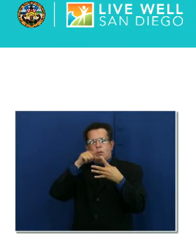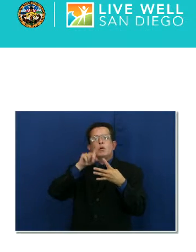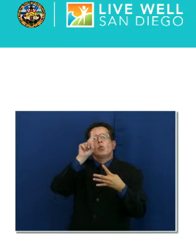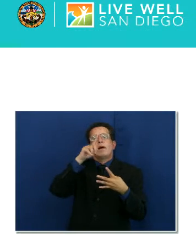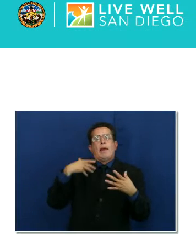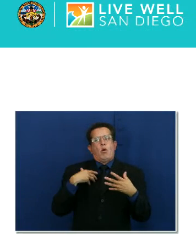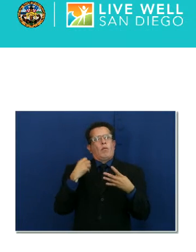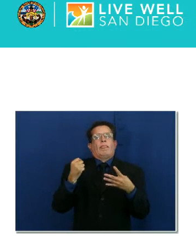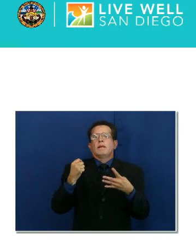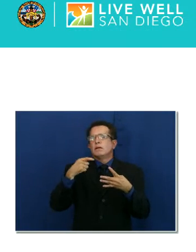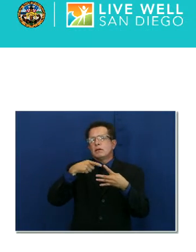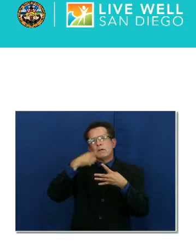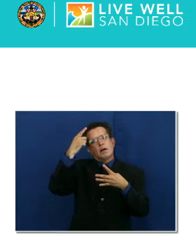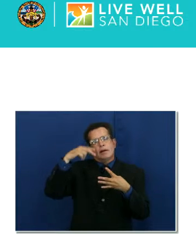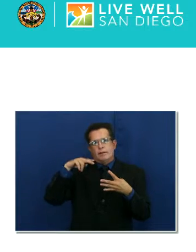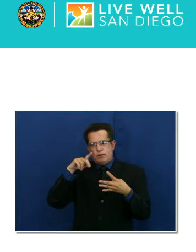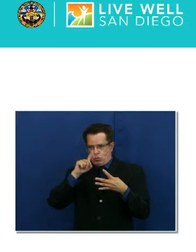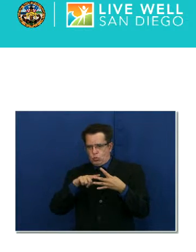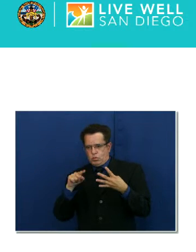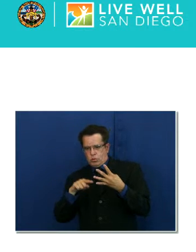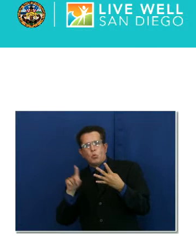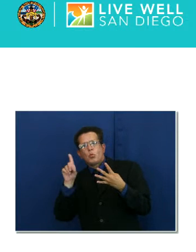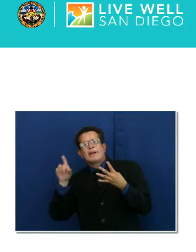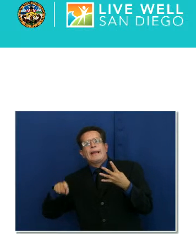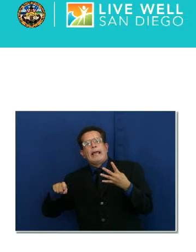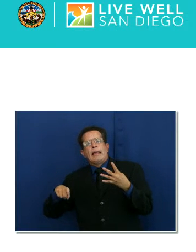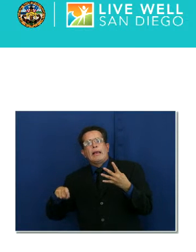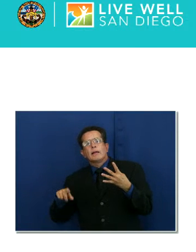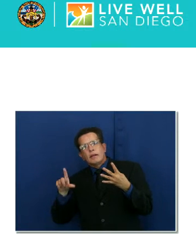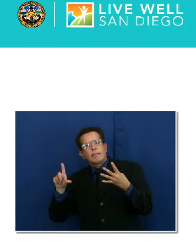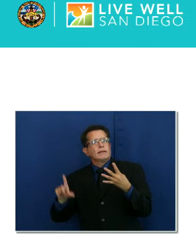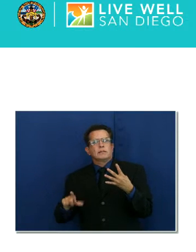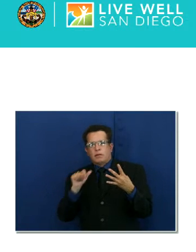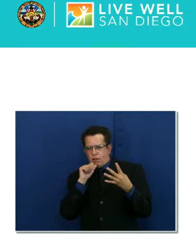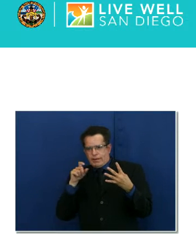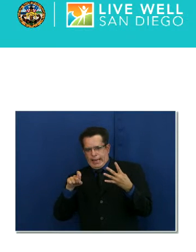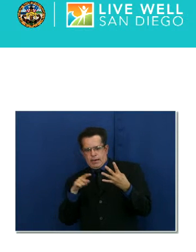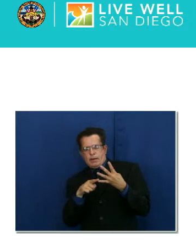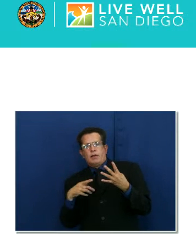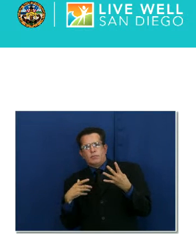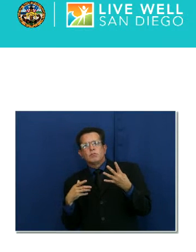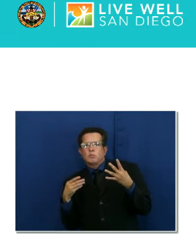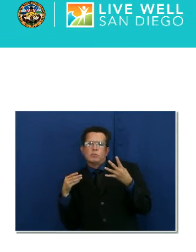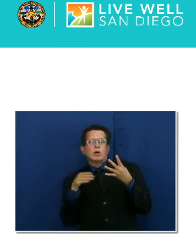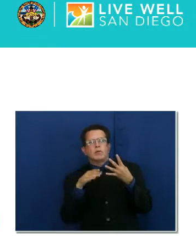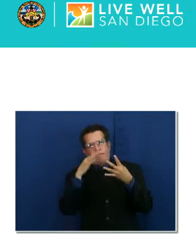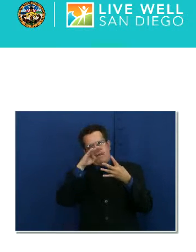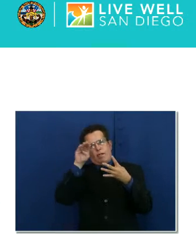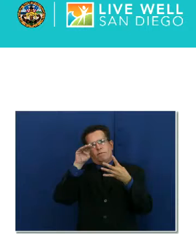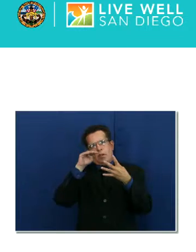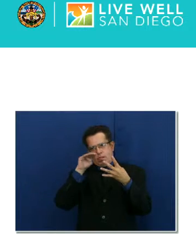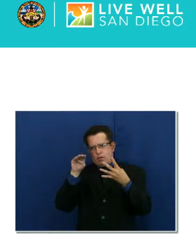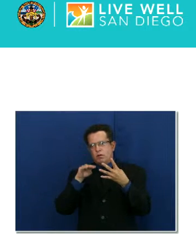healthiest to the least healthiest communities. The testing positivity percentage is calculated